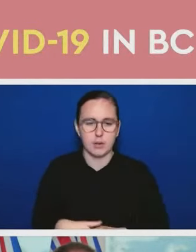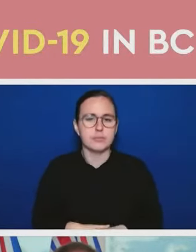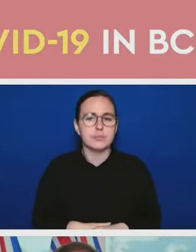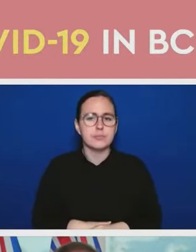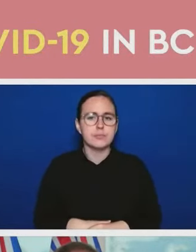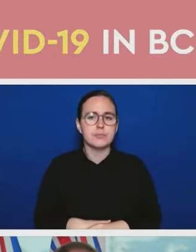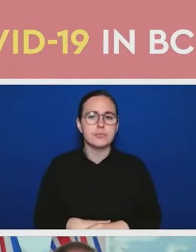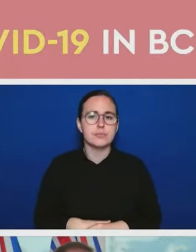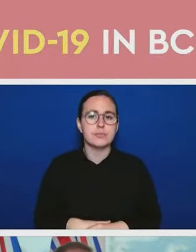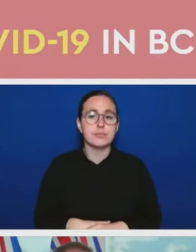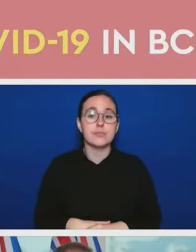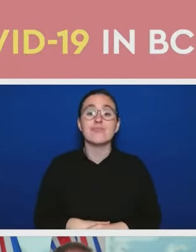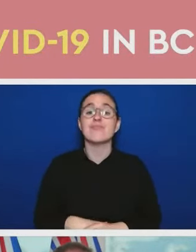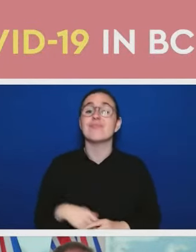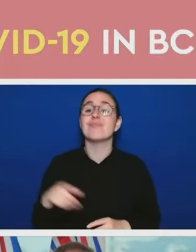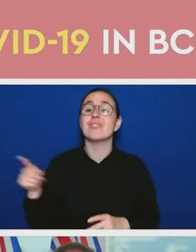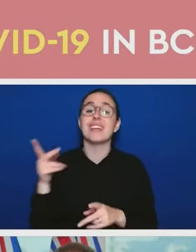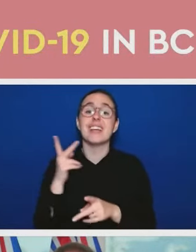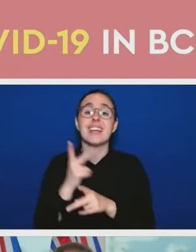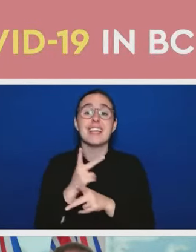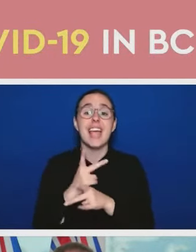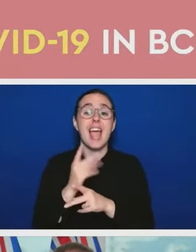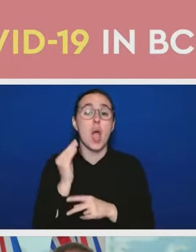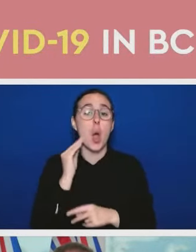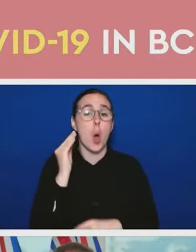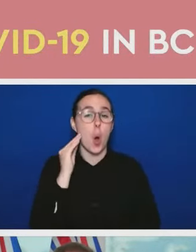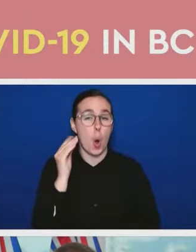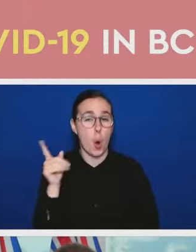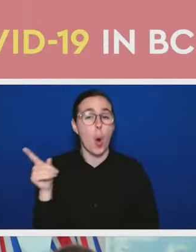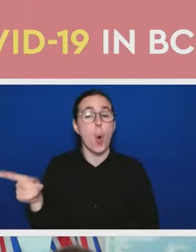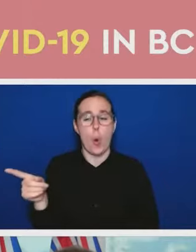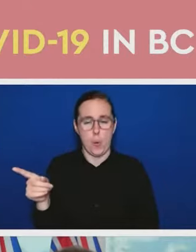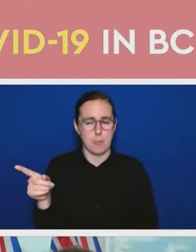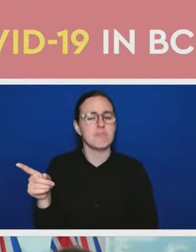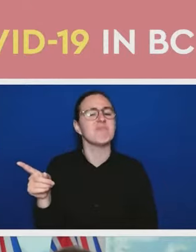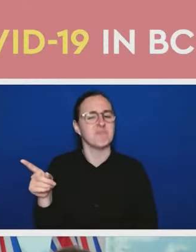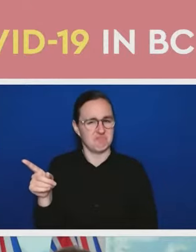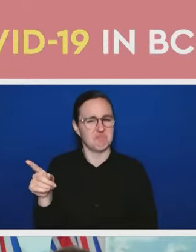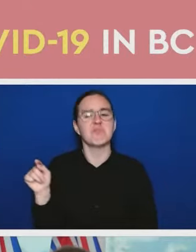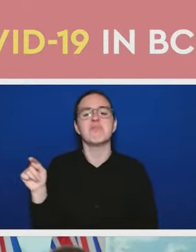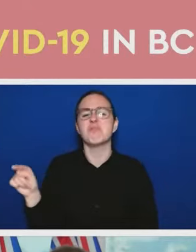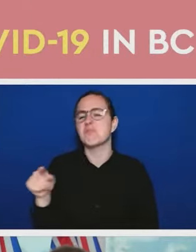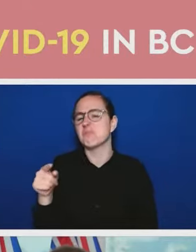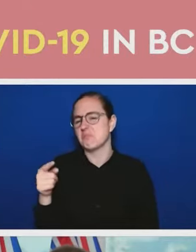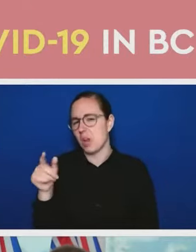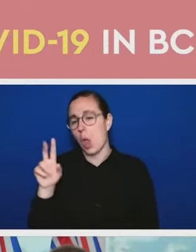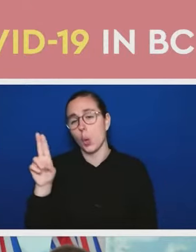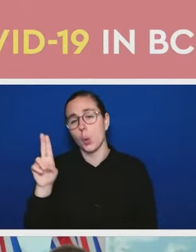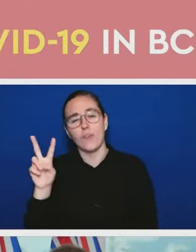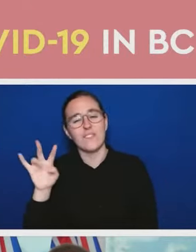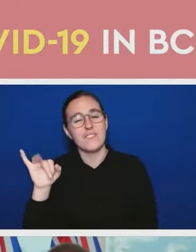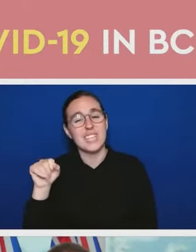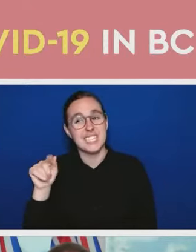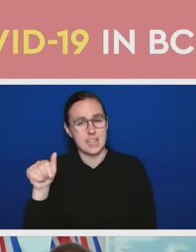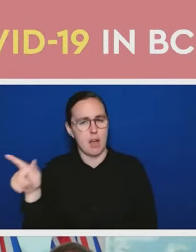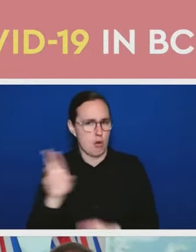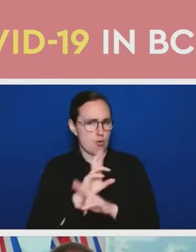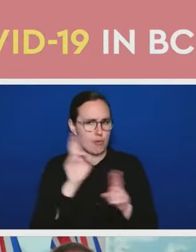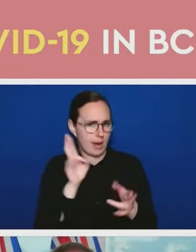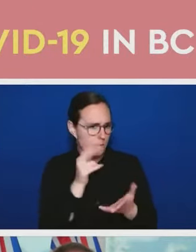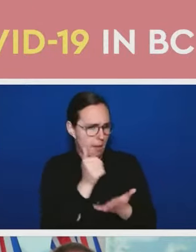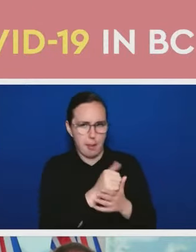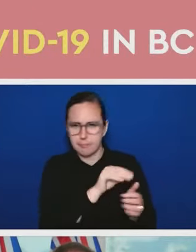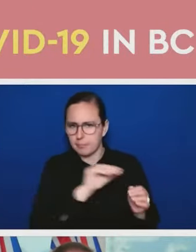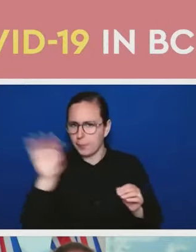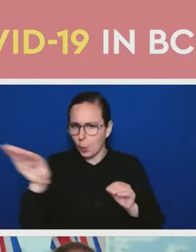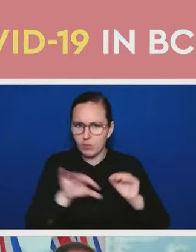refurbished, and that may be one place that we'll be able to have people come. There is capacity in other care homes around BC, so that's on the care